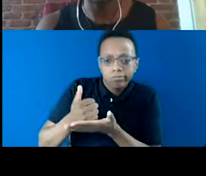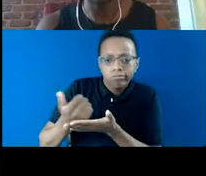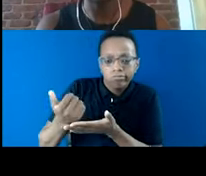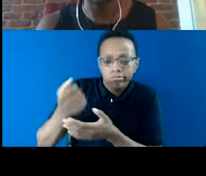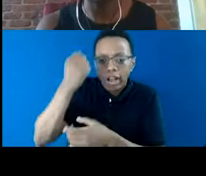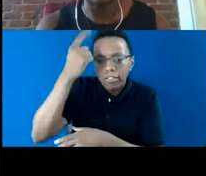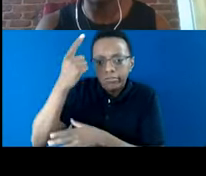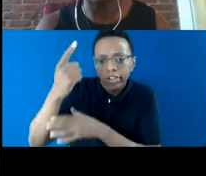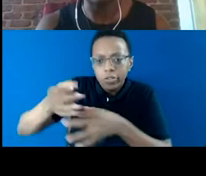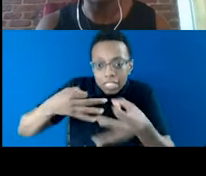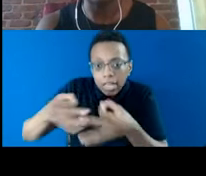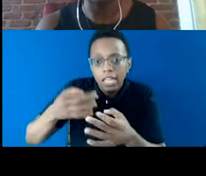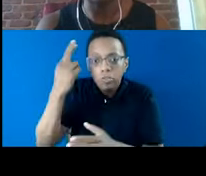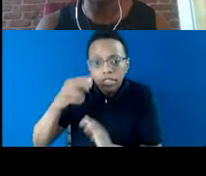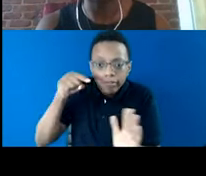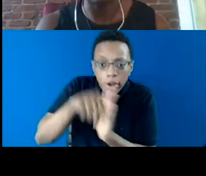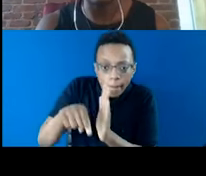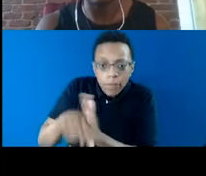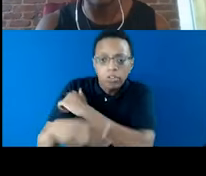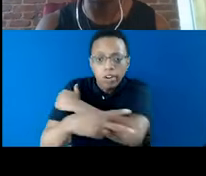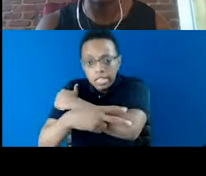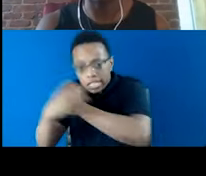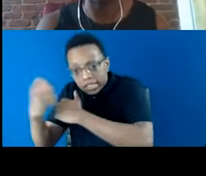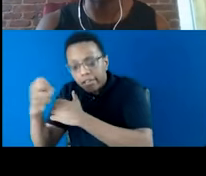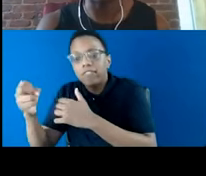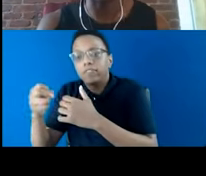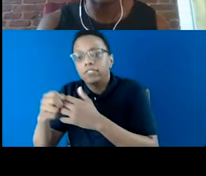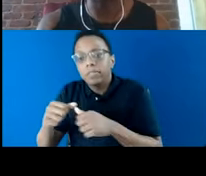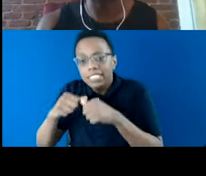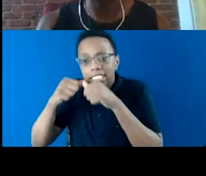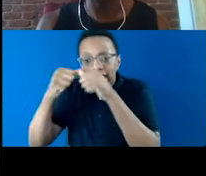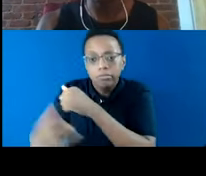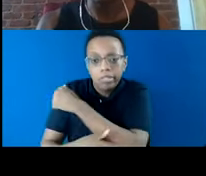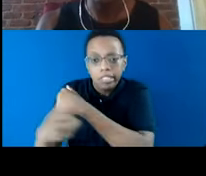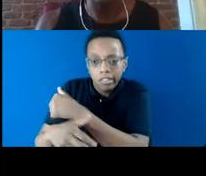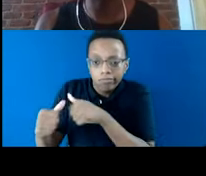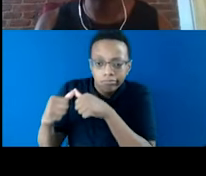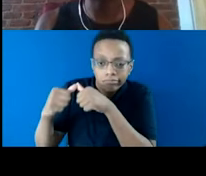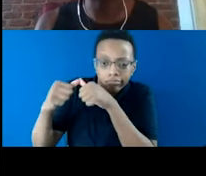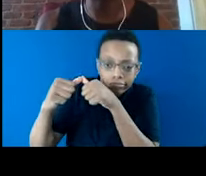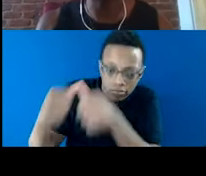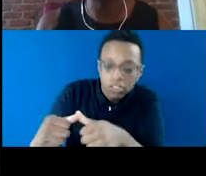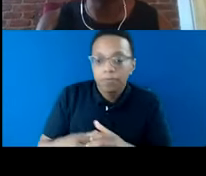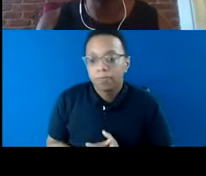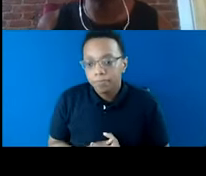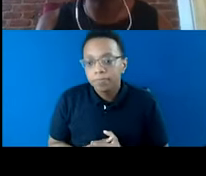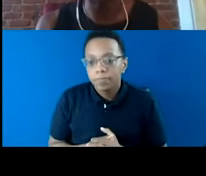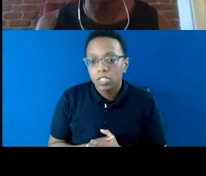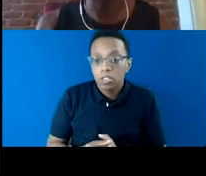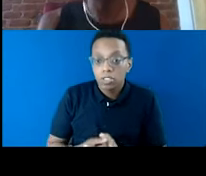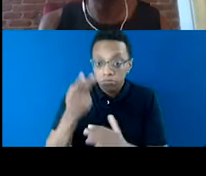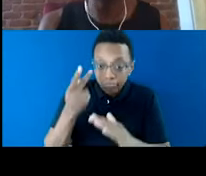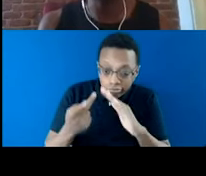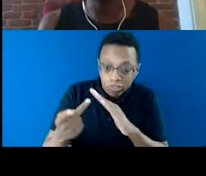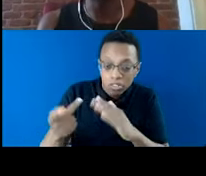that allowed that theft to continue and sustain itself over time. I also look forward to the time in the